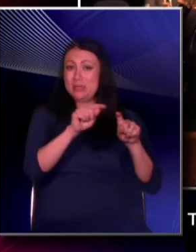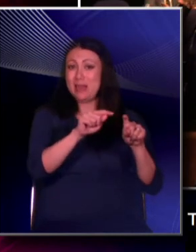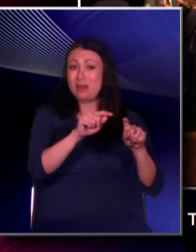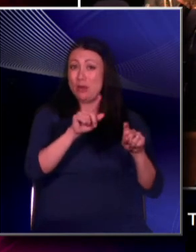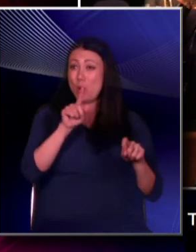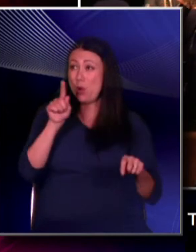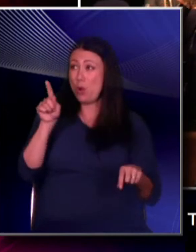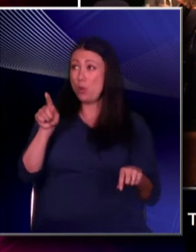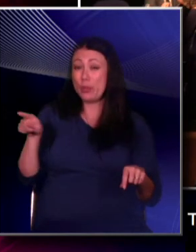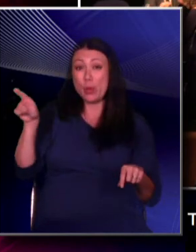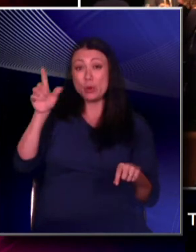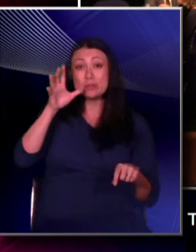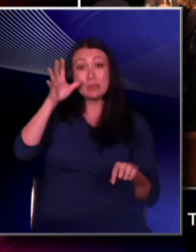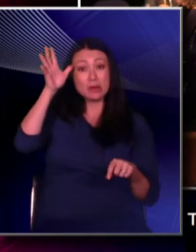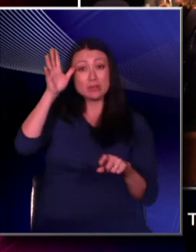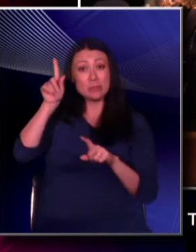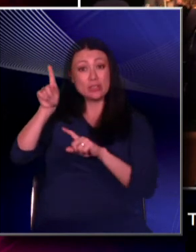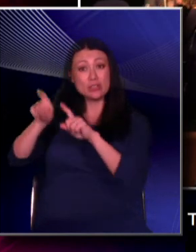be surveyed as well?